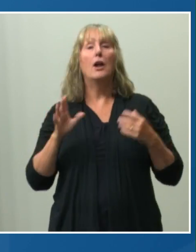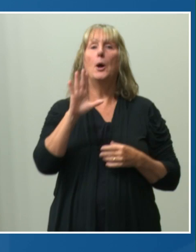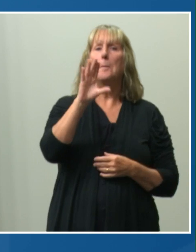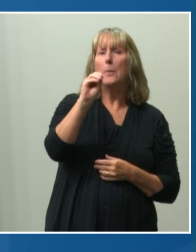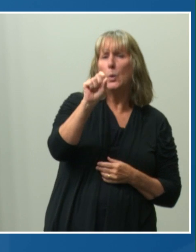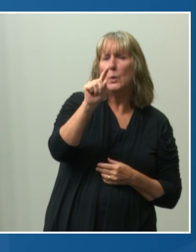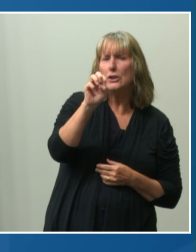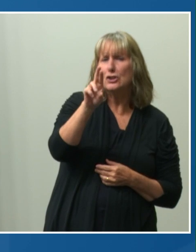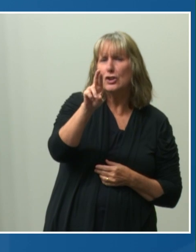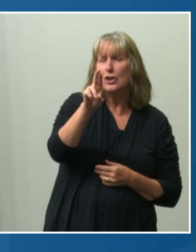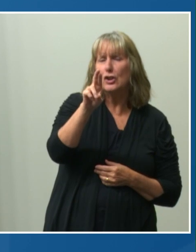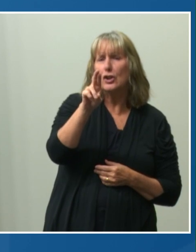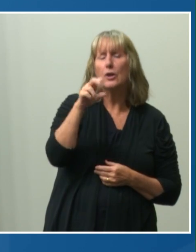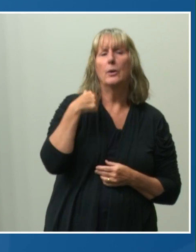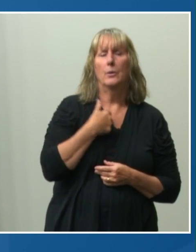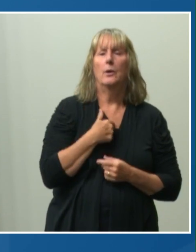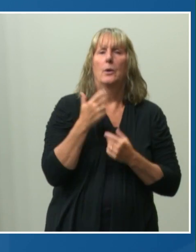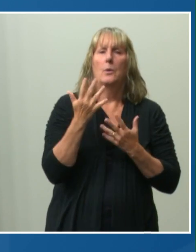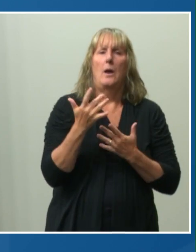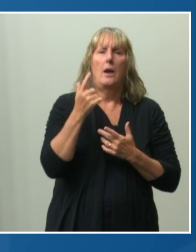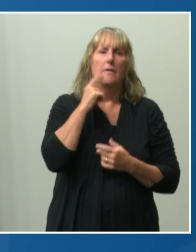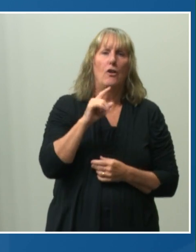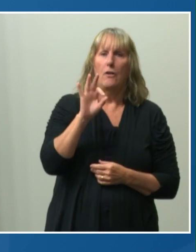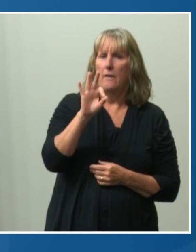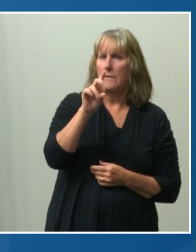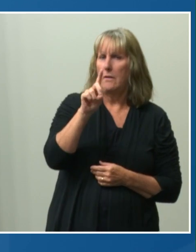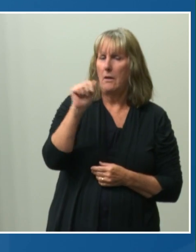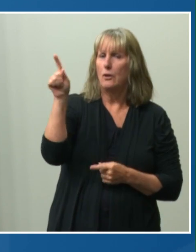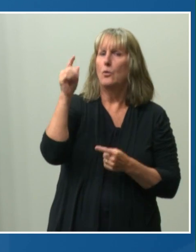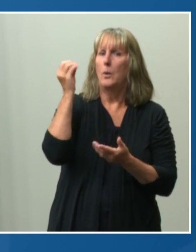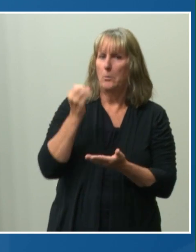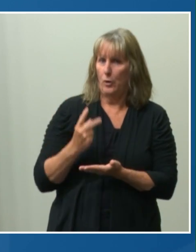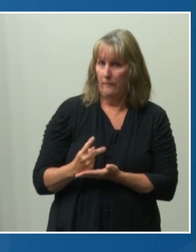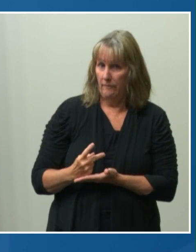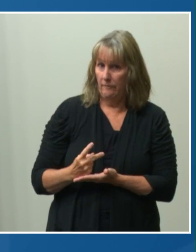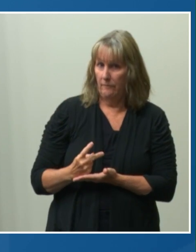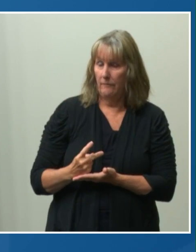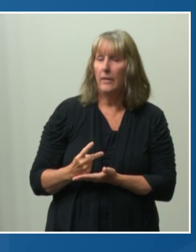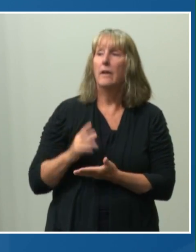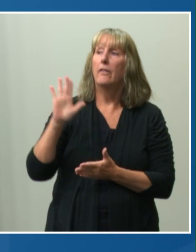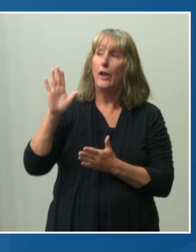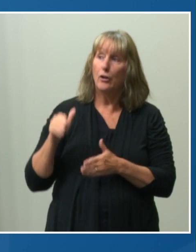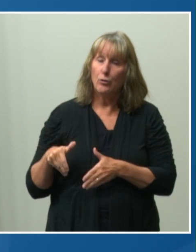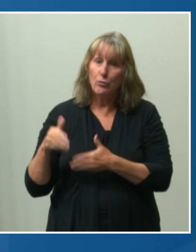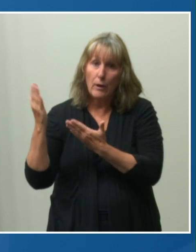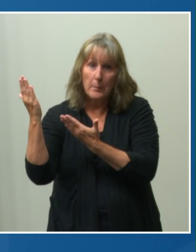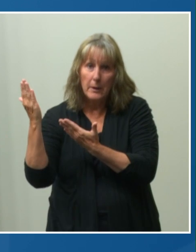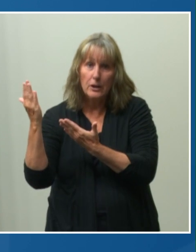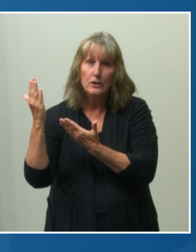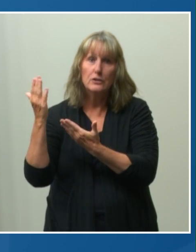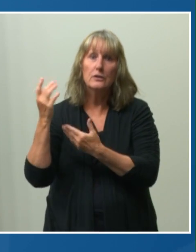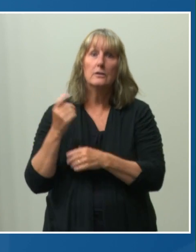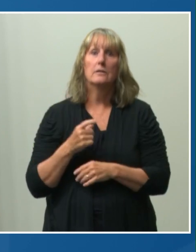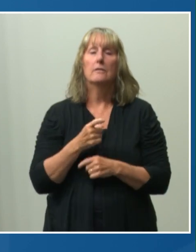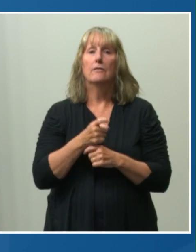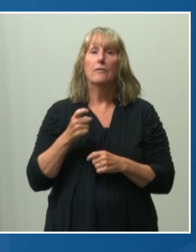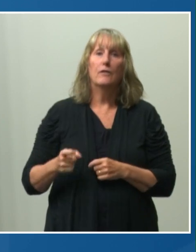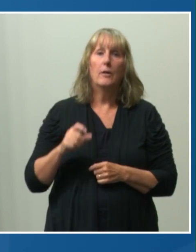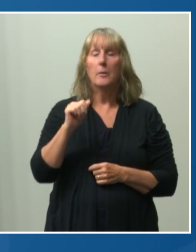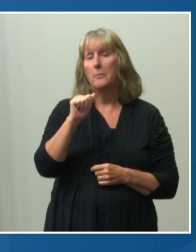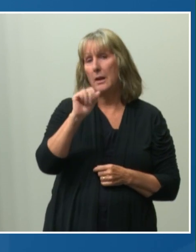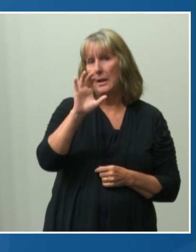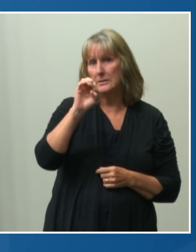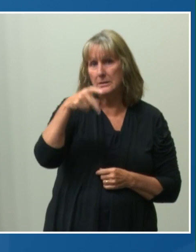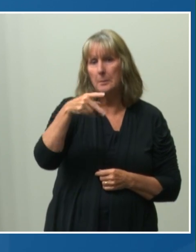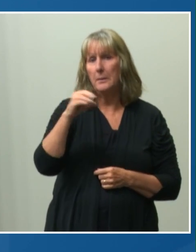doses are the ones we're waiting for the FDA approval and then the recommendations from ACIP and